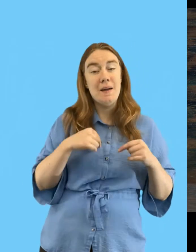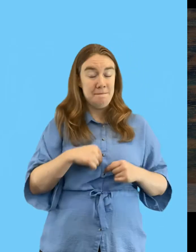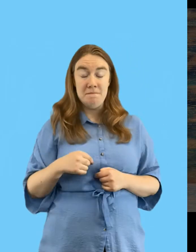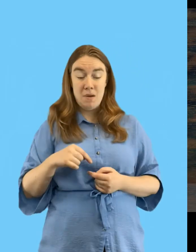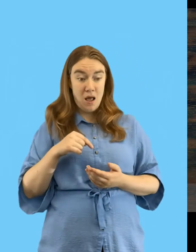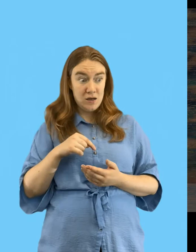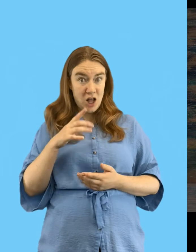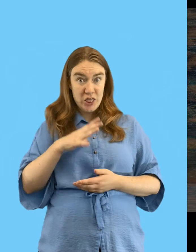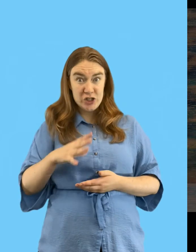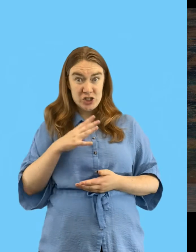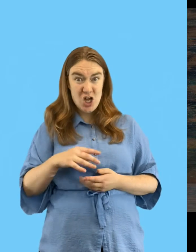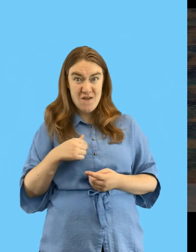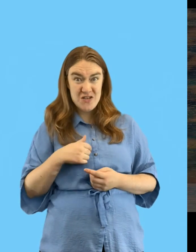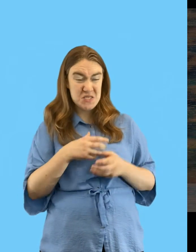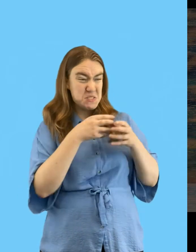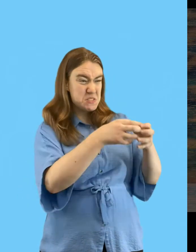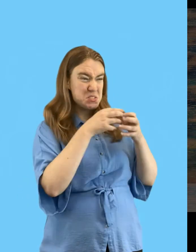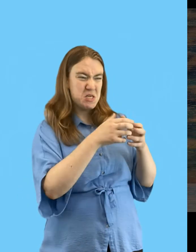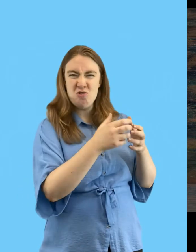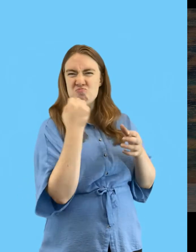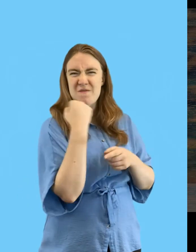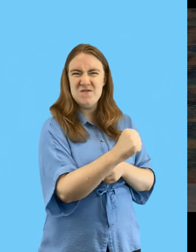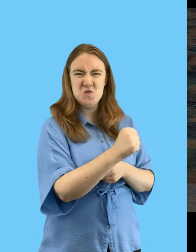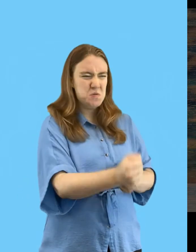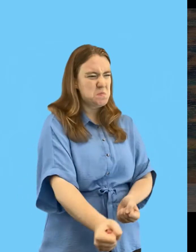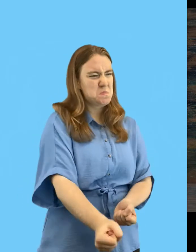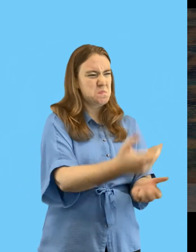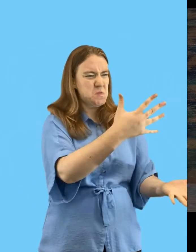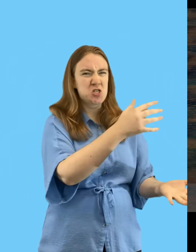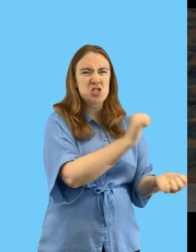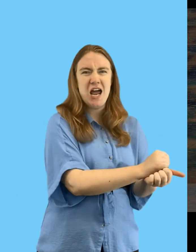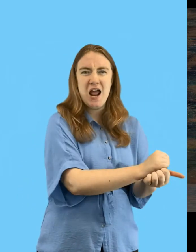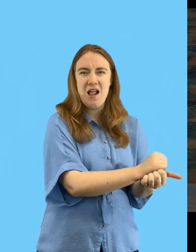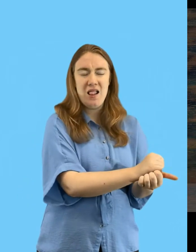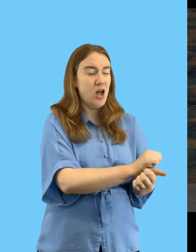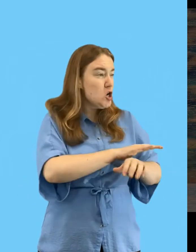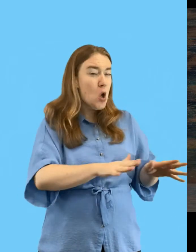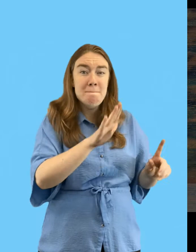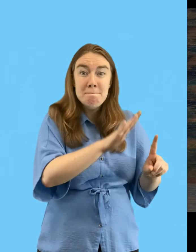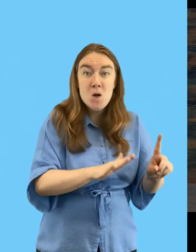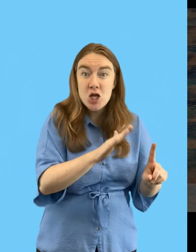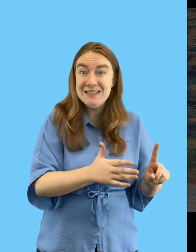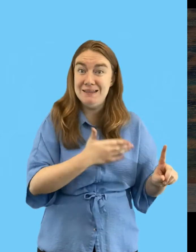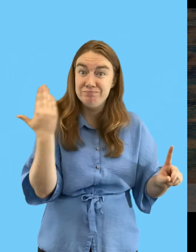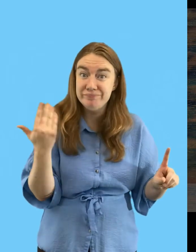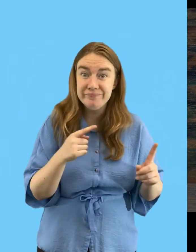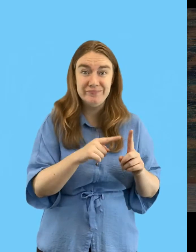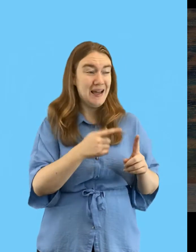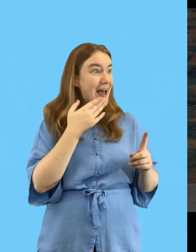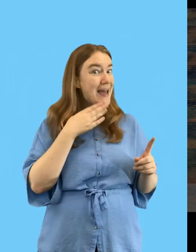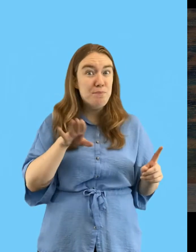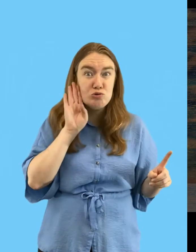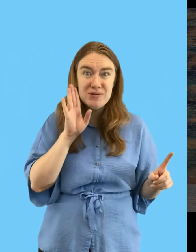servant refused, and he had the man taken away and thrown in jail. No mercy, utter